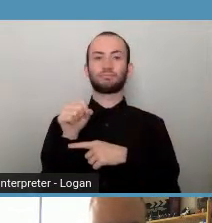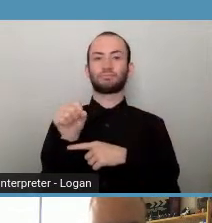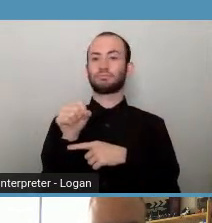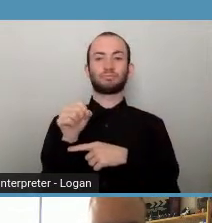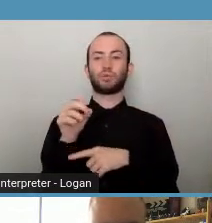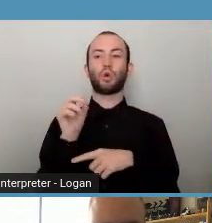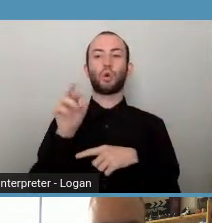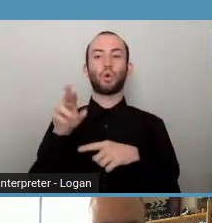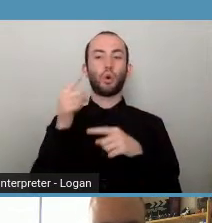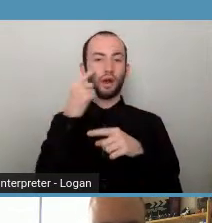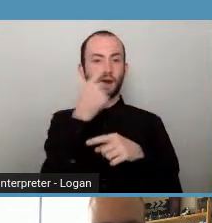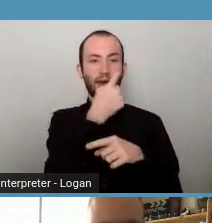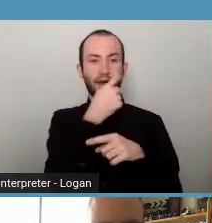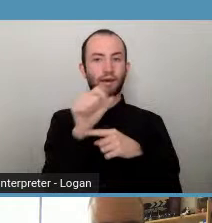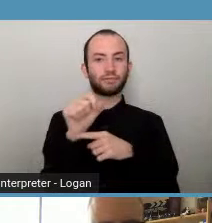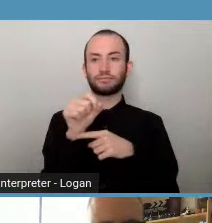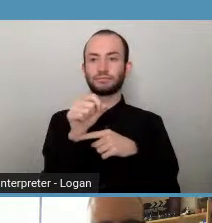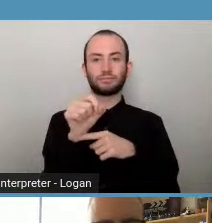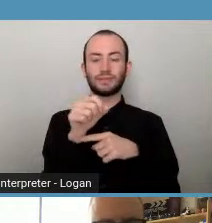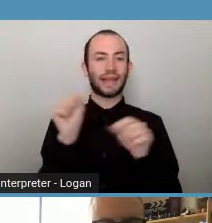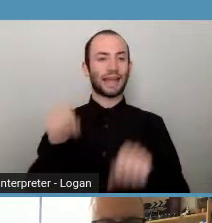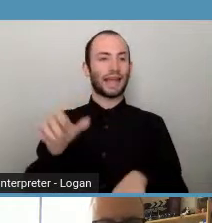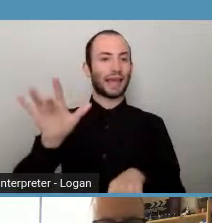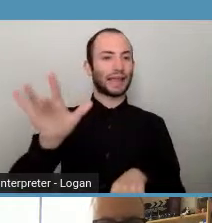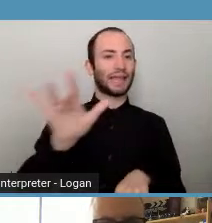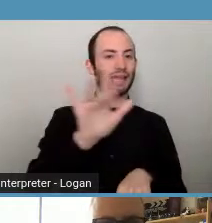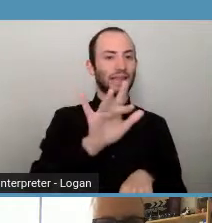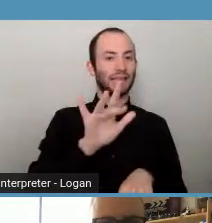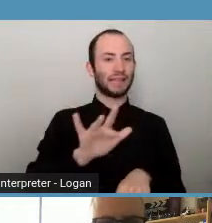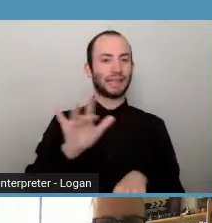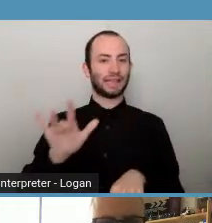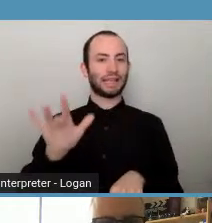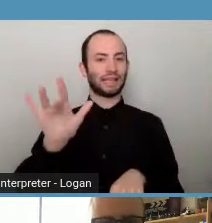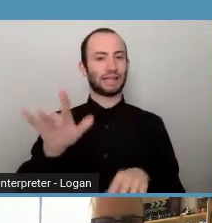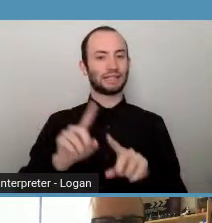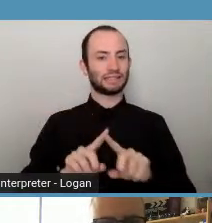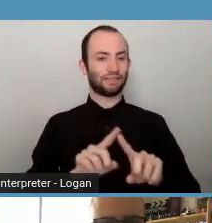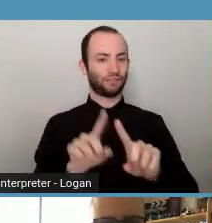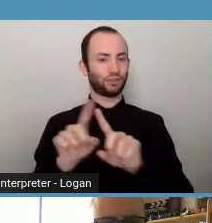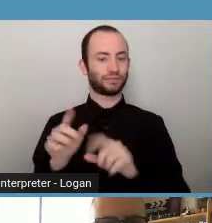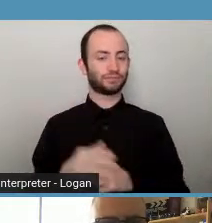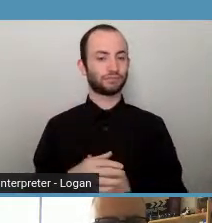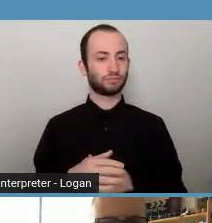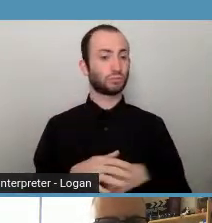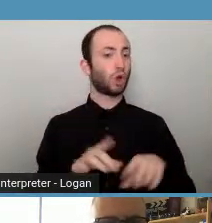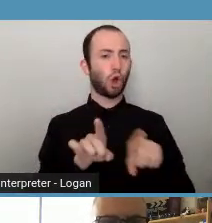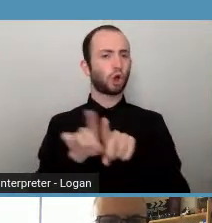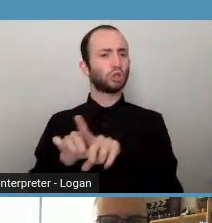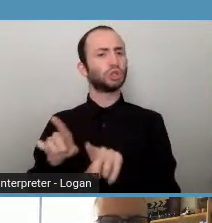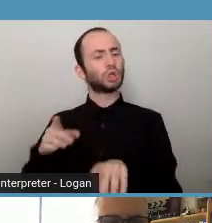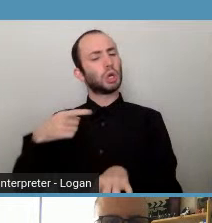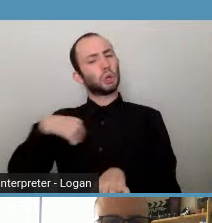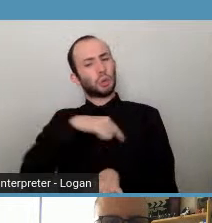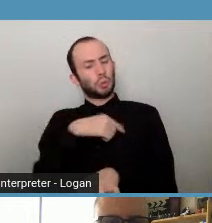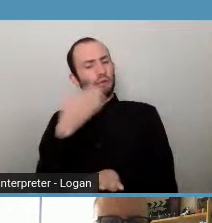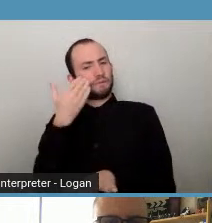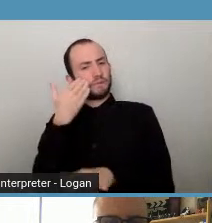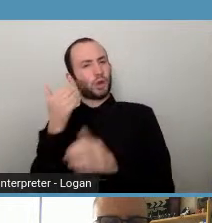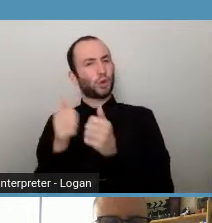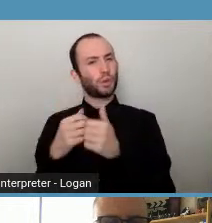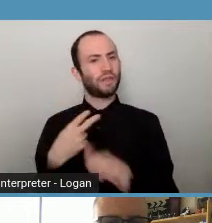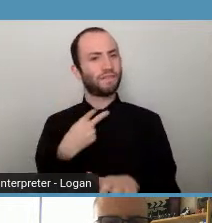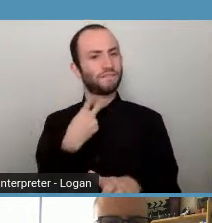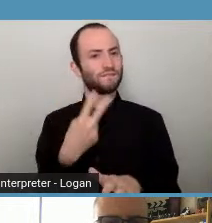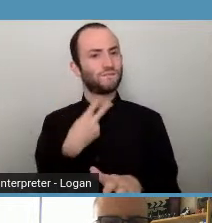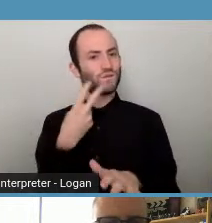move a cursor on the screen. You can have voice-driven interfaces. A lot of us are familiar with voice-based assistants like Amazon's